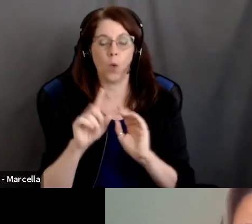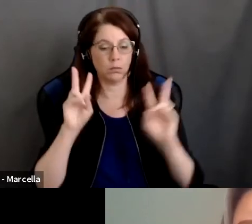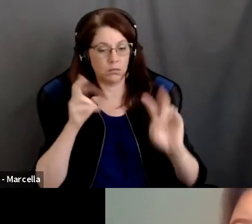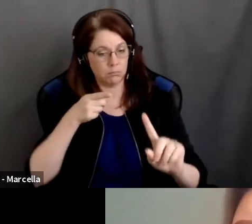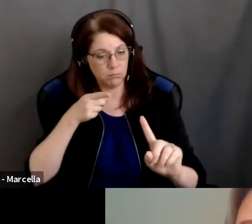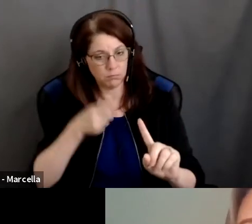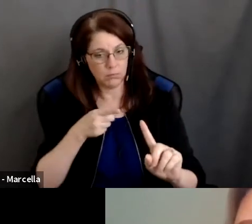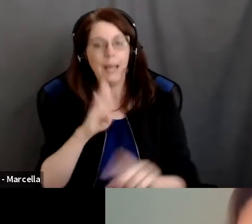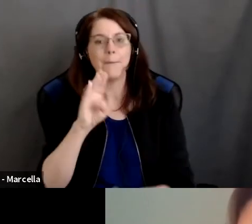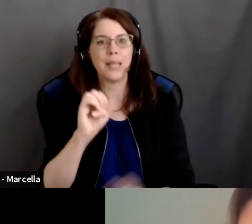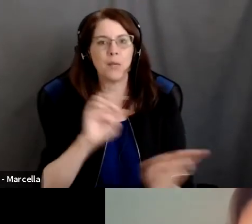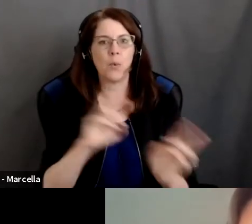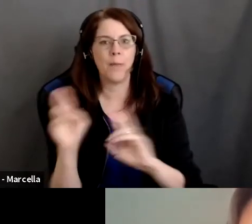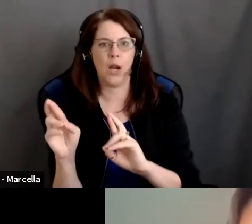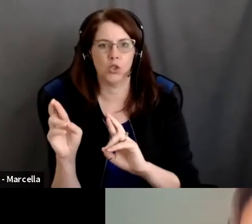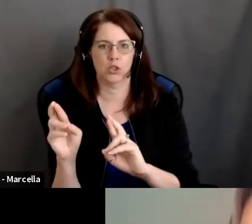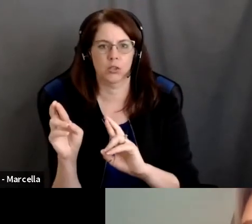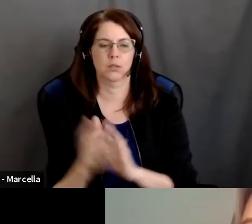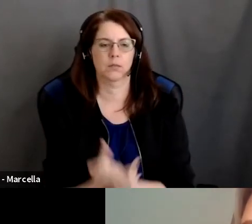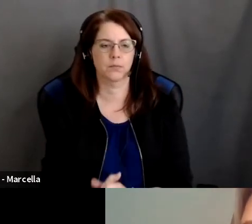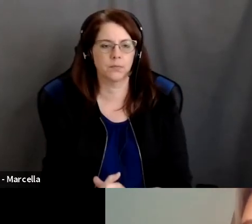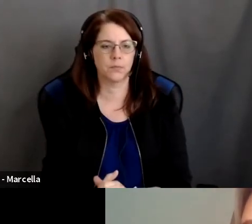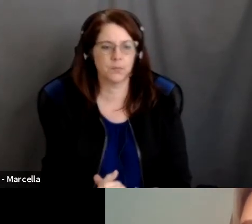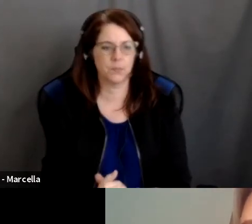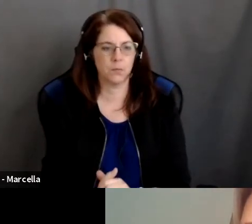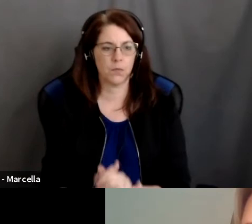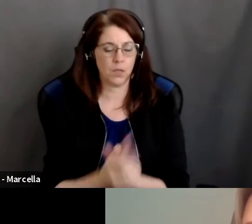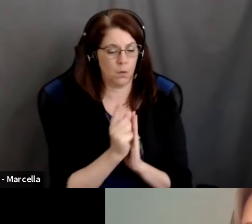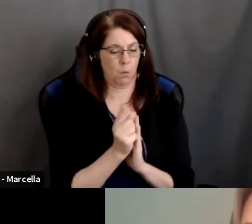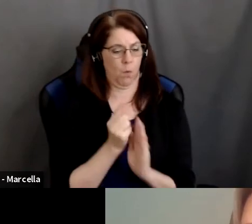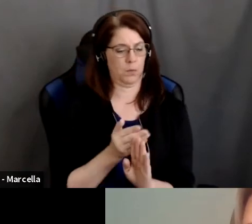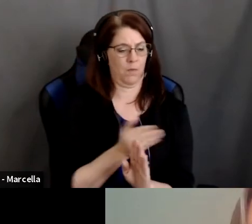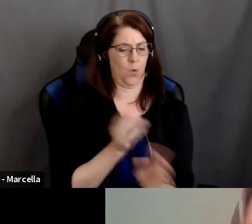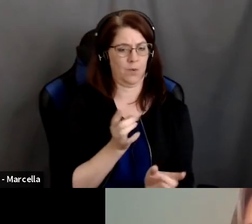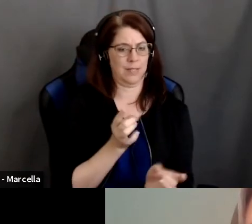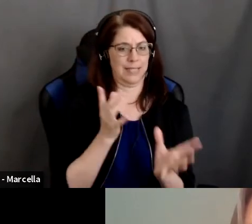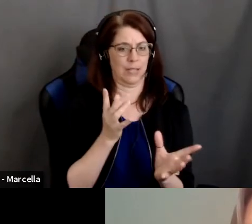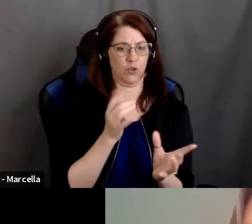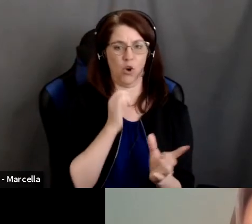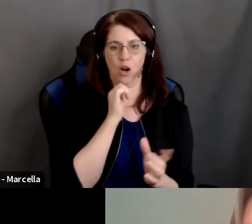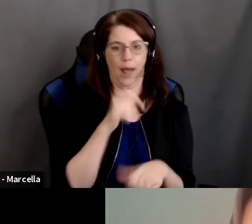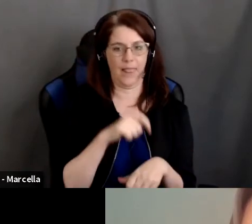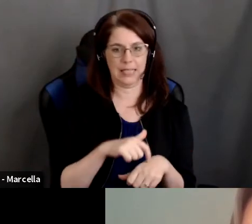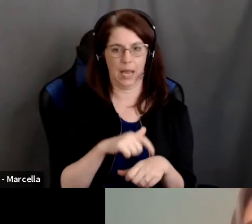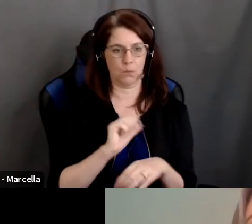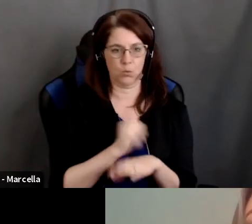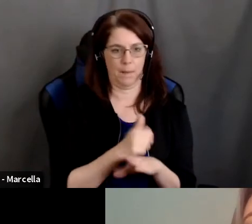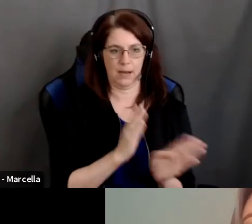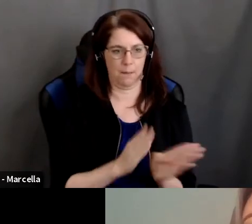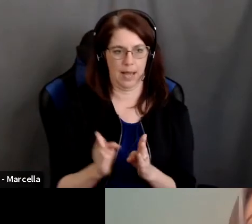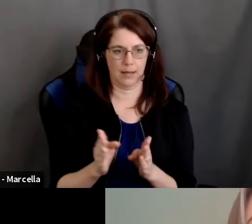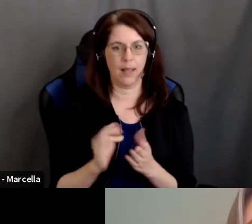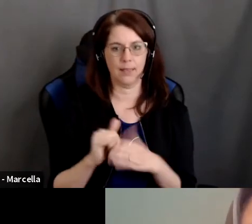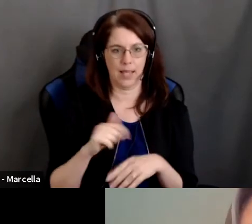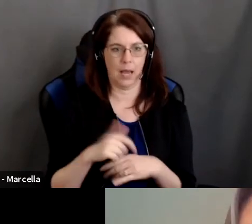is be prepared. The moments before a disaster strikes are not the time to make a plan. That